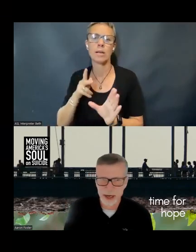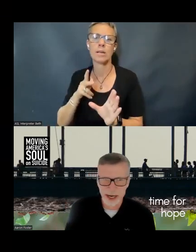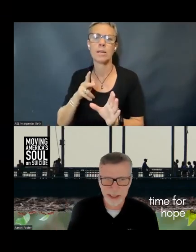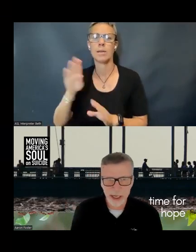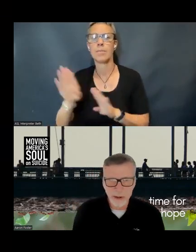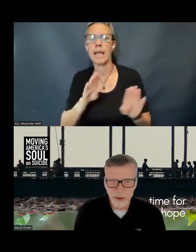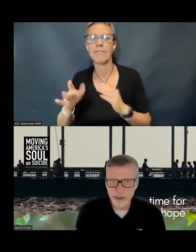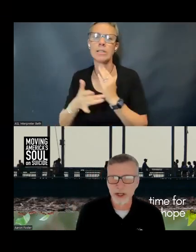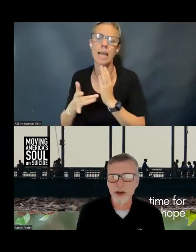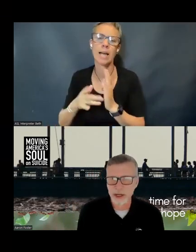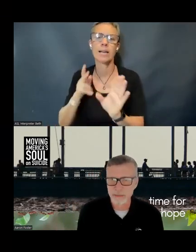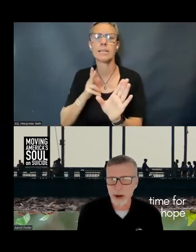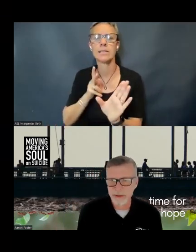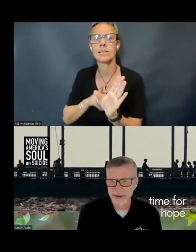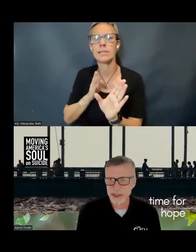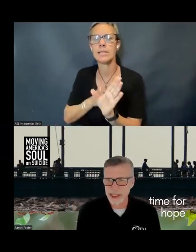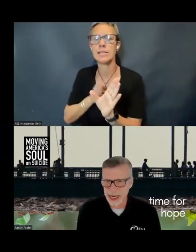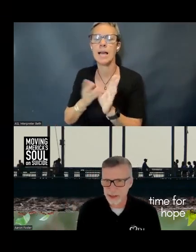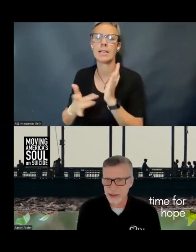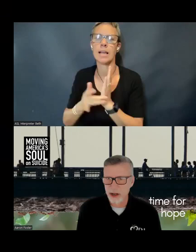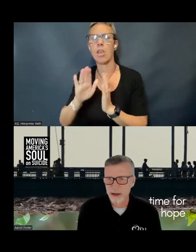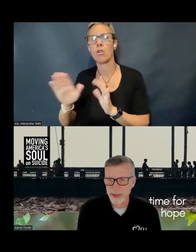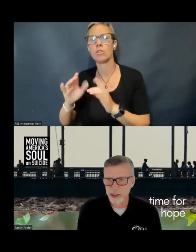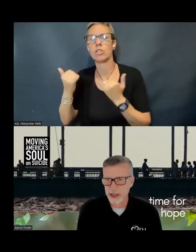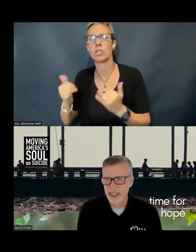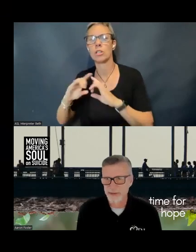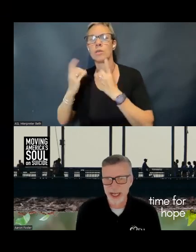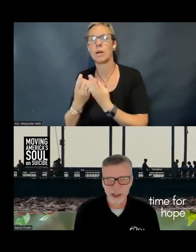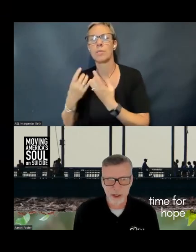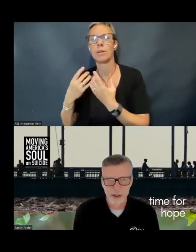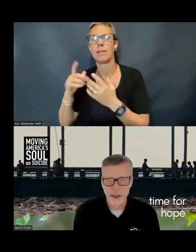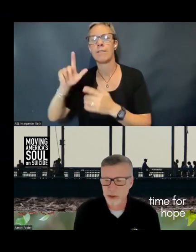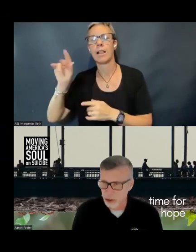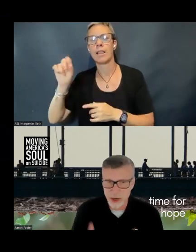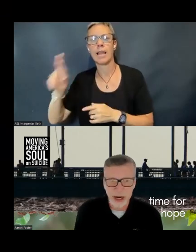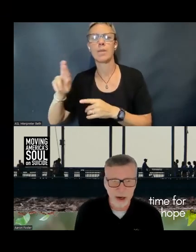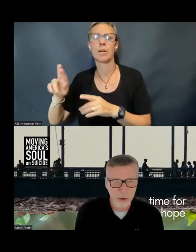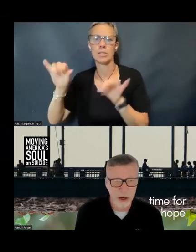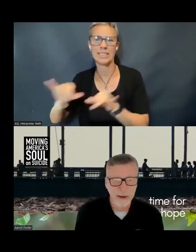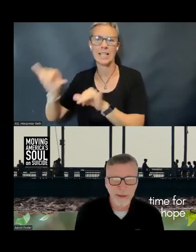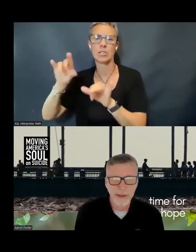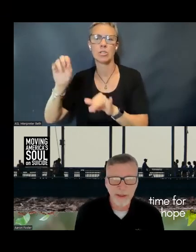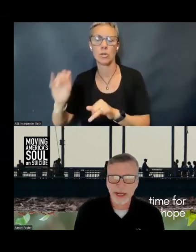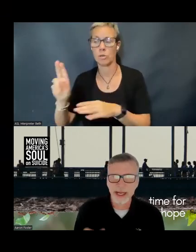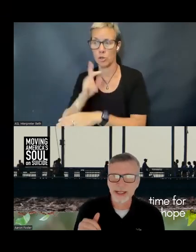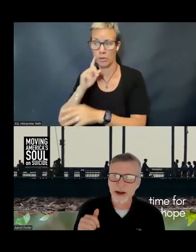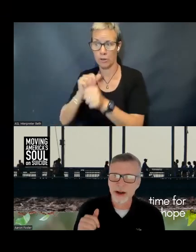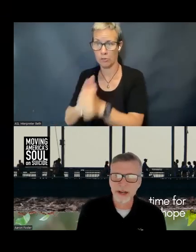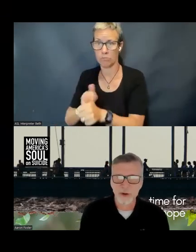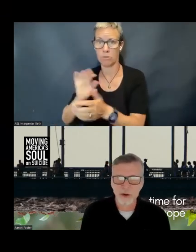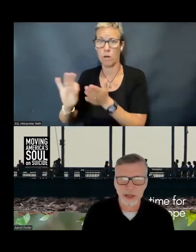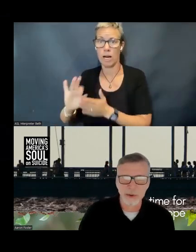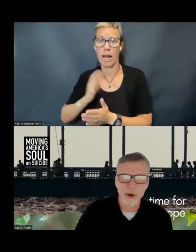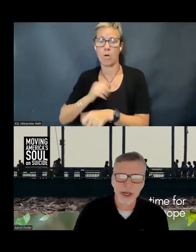personal care aides, those are the current Department of Labor standards, occupational classification codes used to track our work, is our